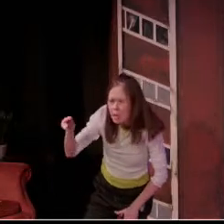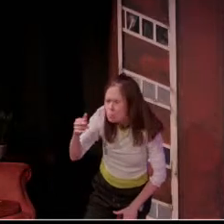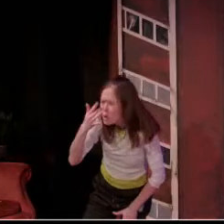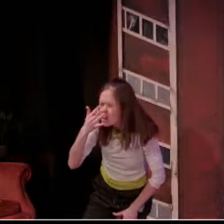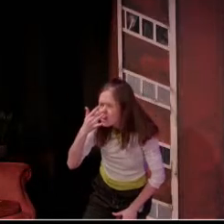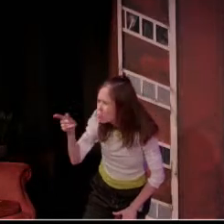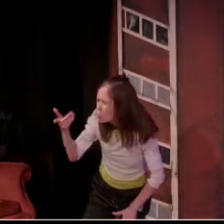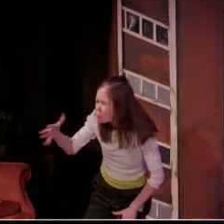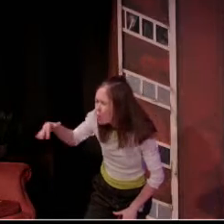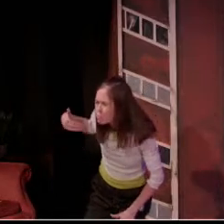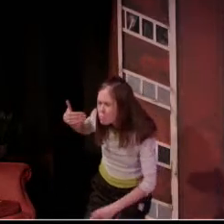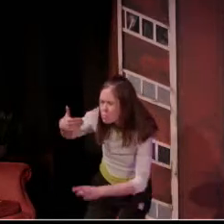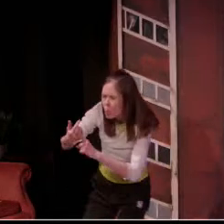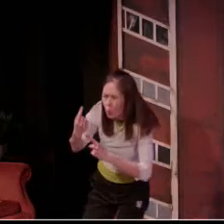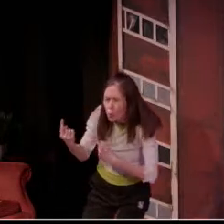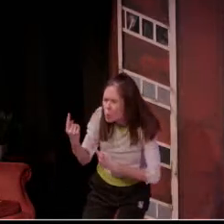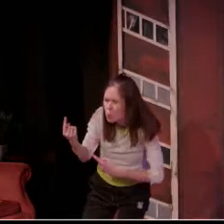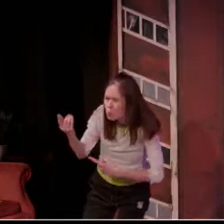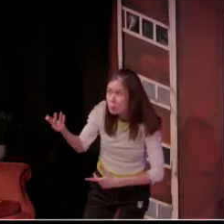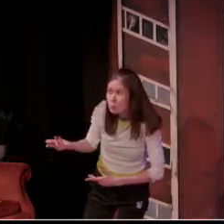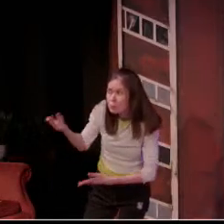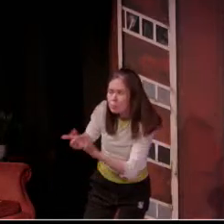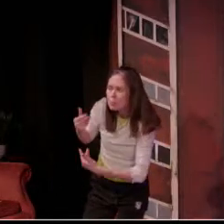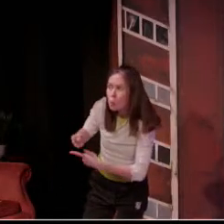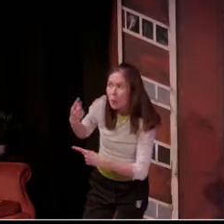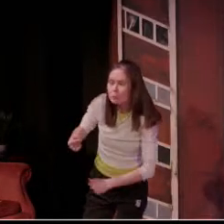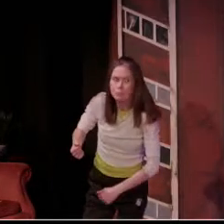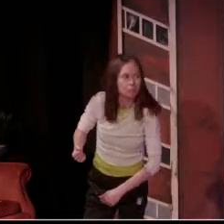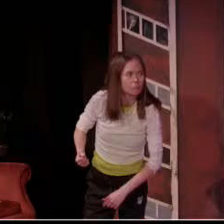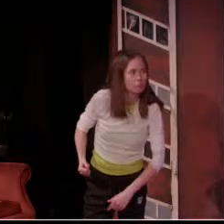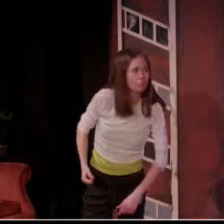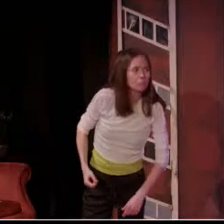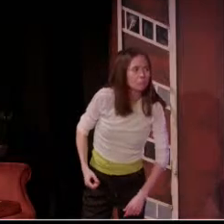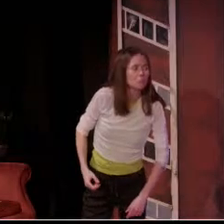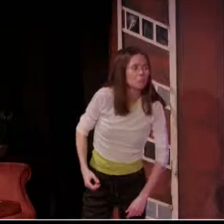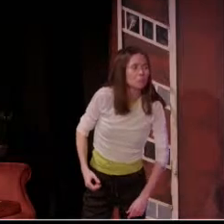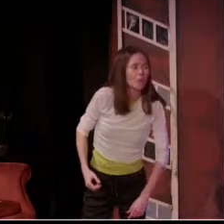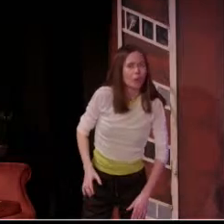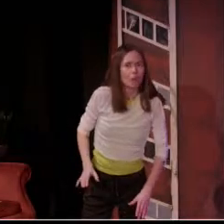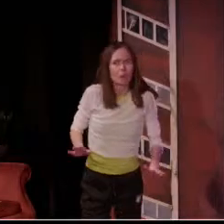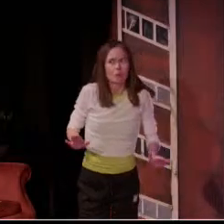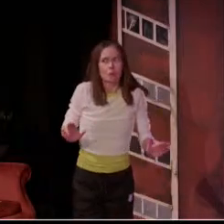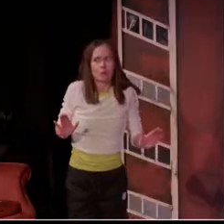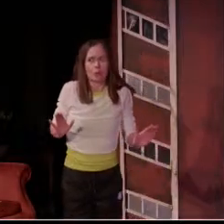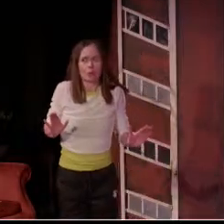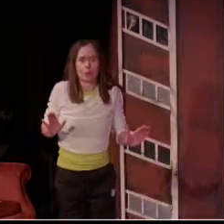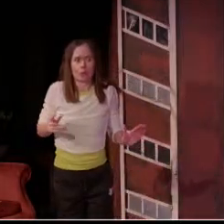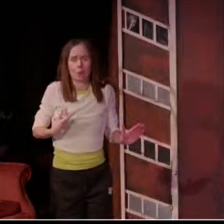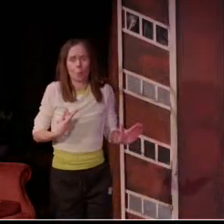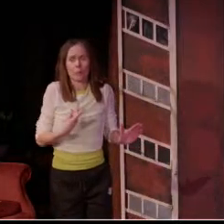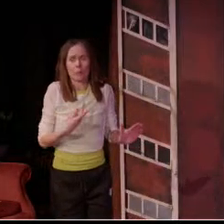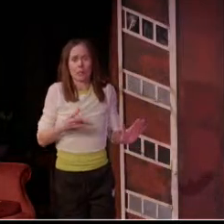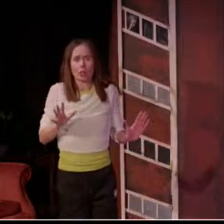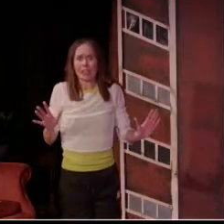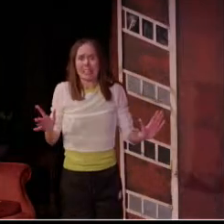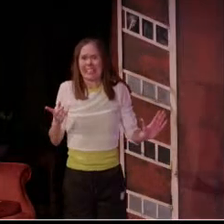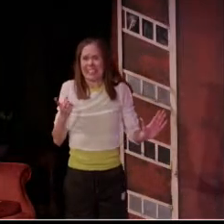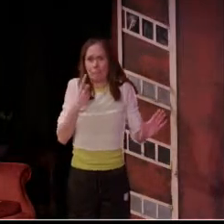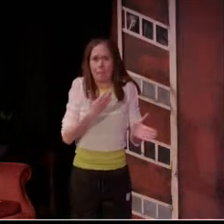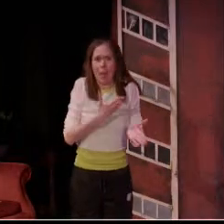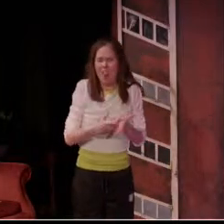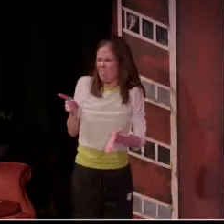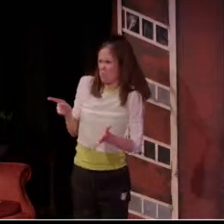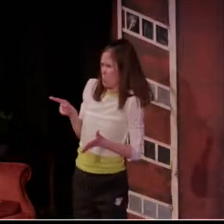your lineage, and any other personal information? Disclose immediately. We're only plain people, sir. Well, that's a lie. You're rough